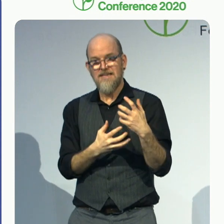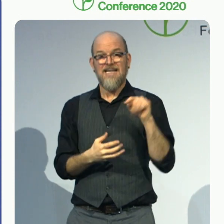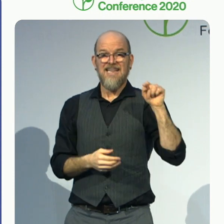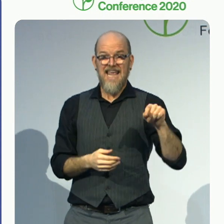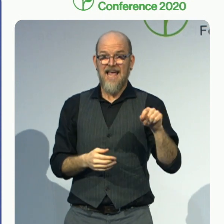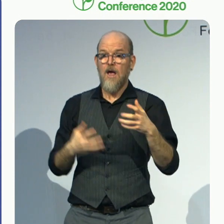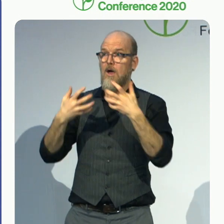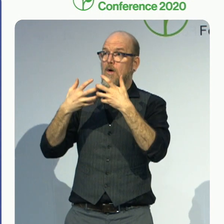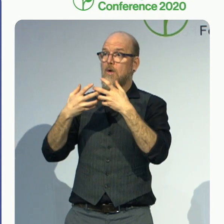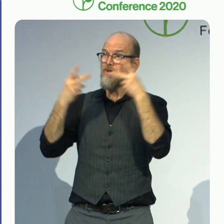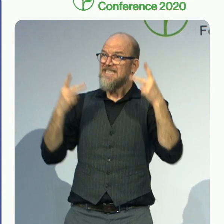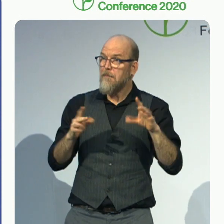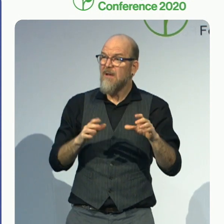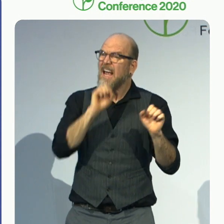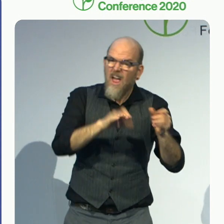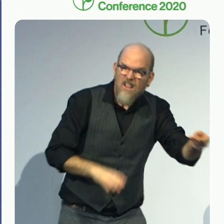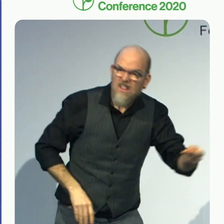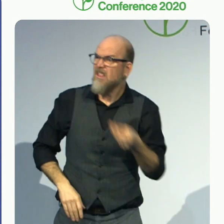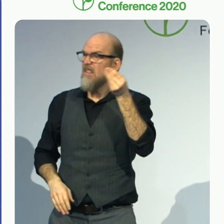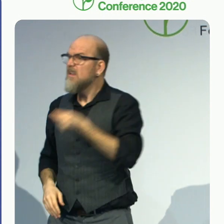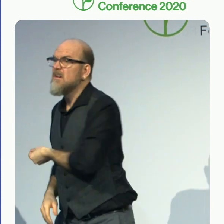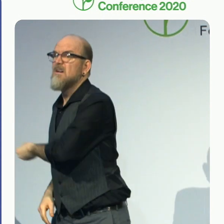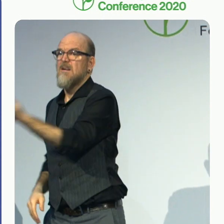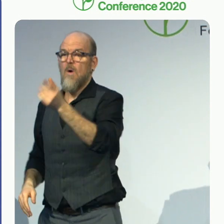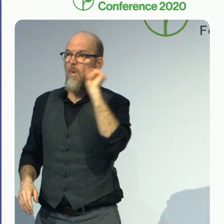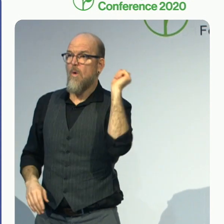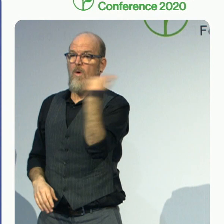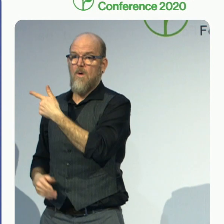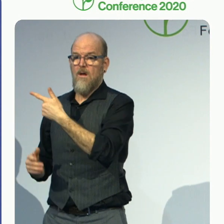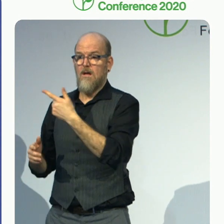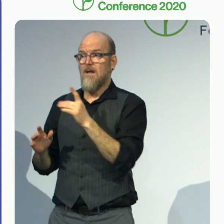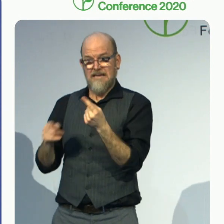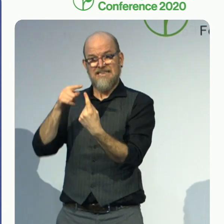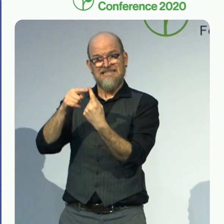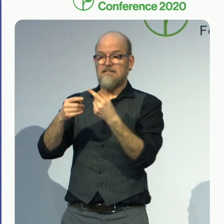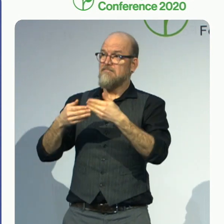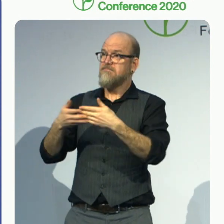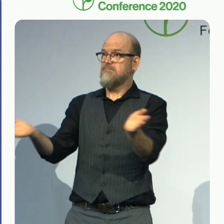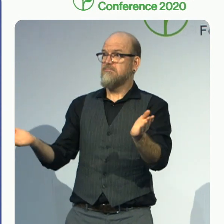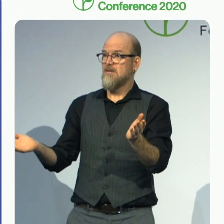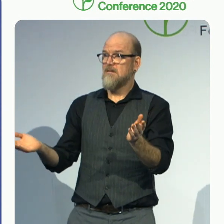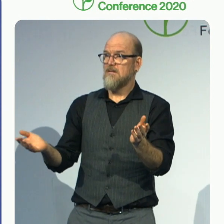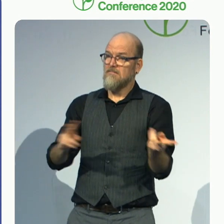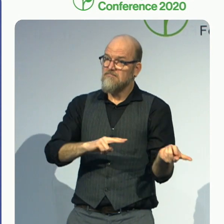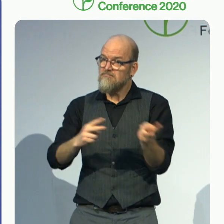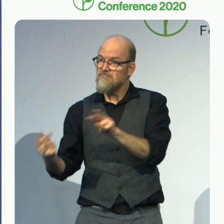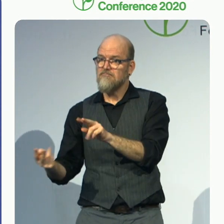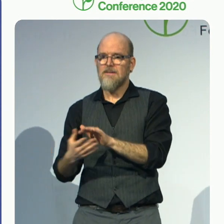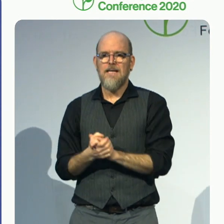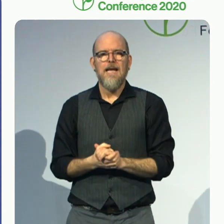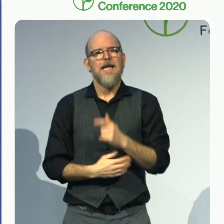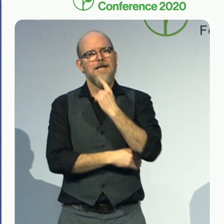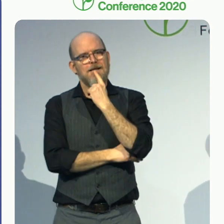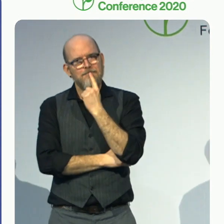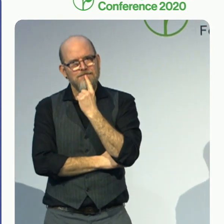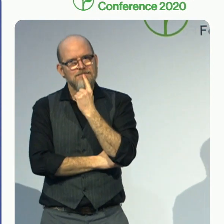interactive, child-centered. So we really want to look, I think what we really, all of us are inclusion experts, feel that we really